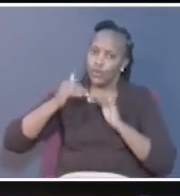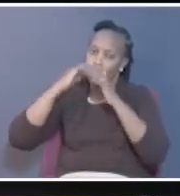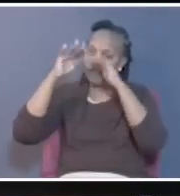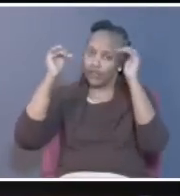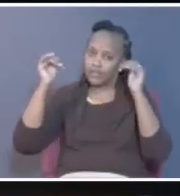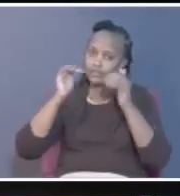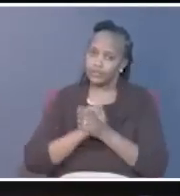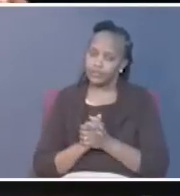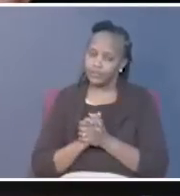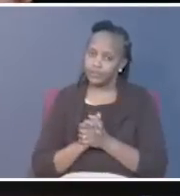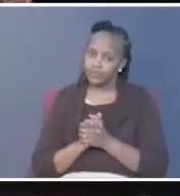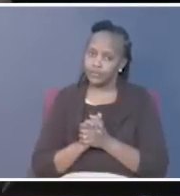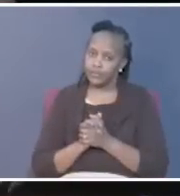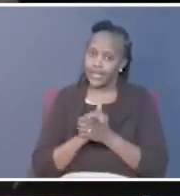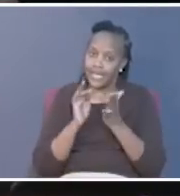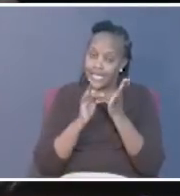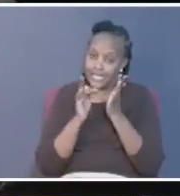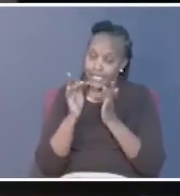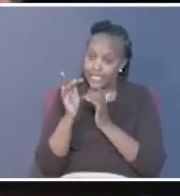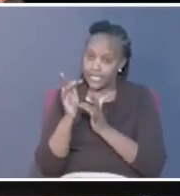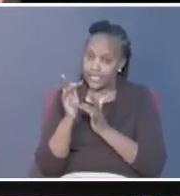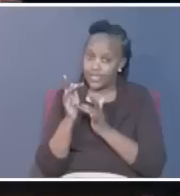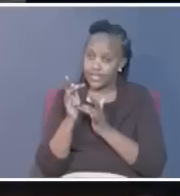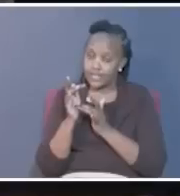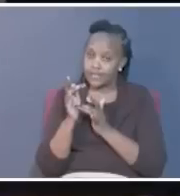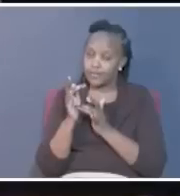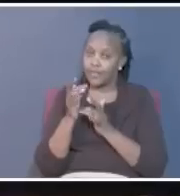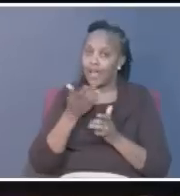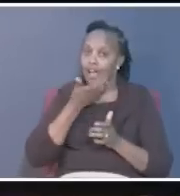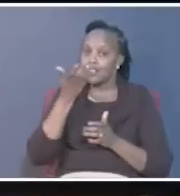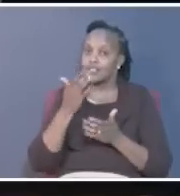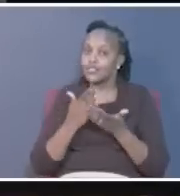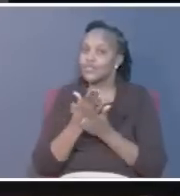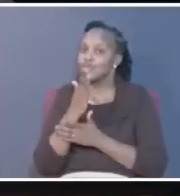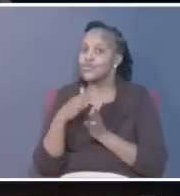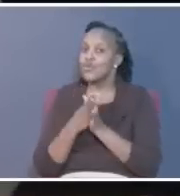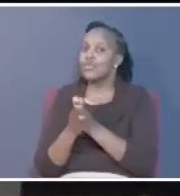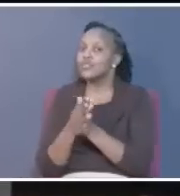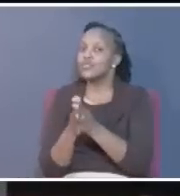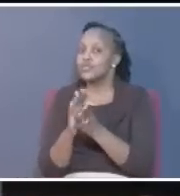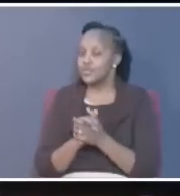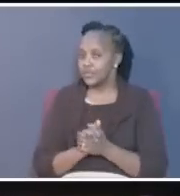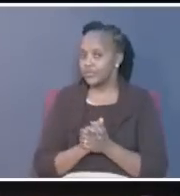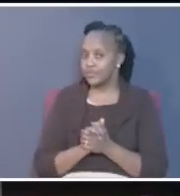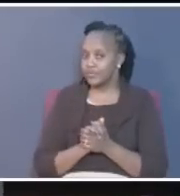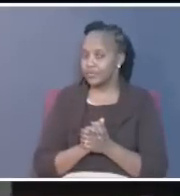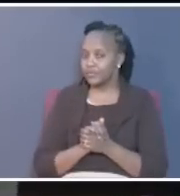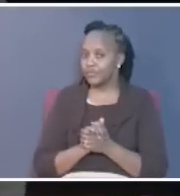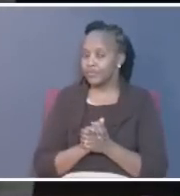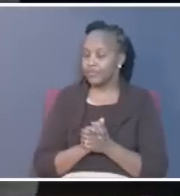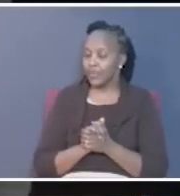response. "What is written in the law? How does it read to you?" And the lawyer responds and says